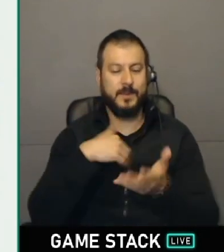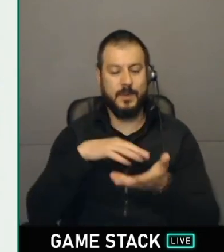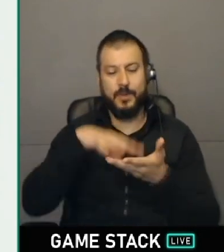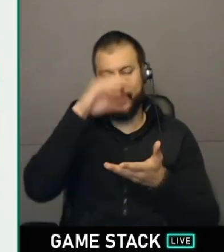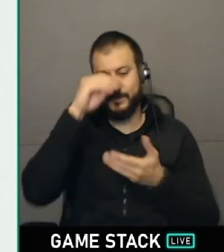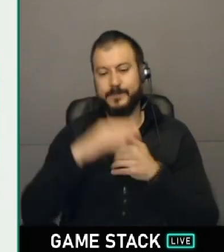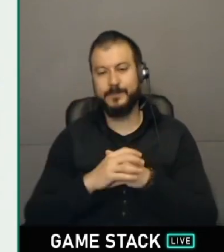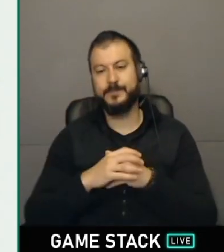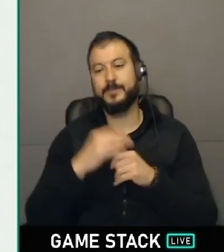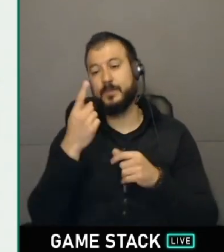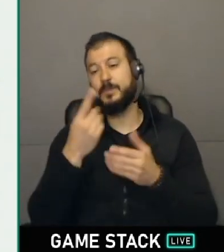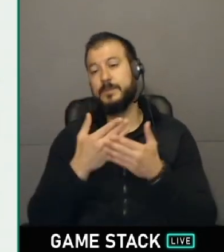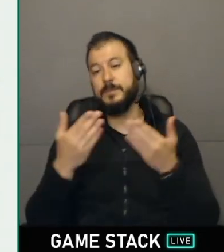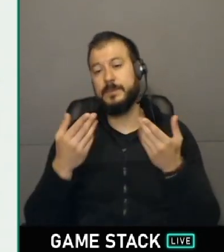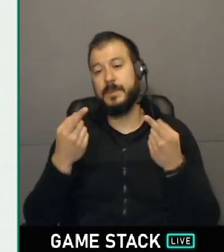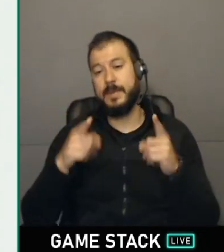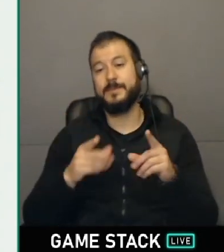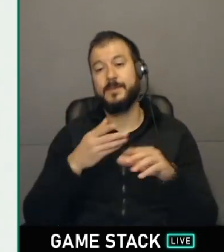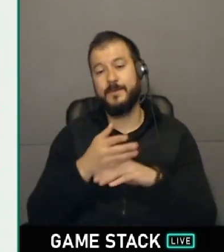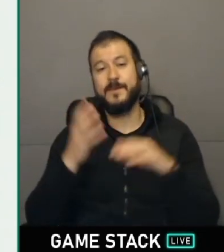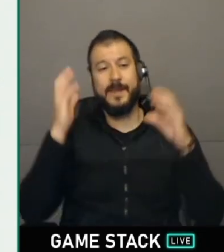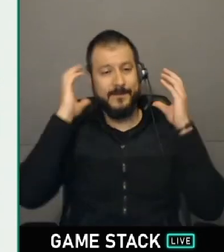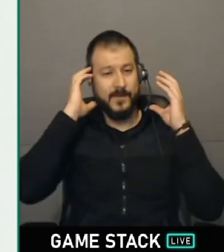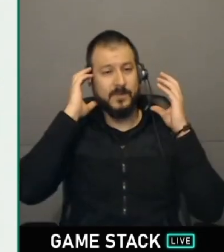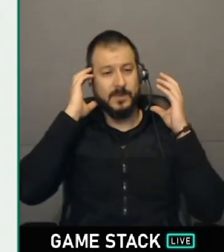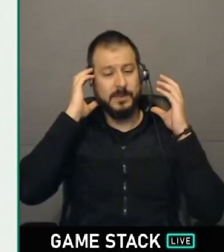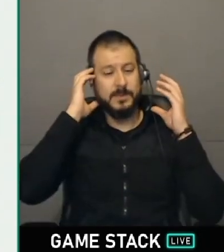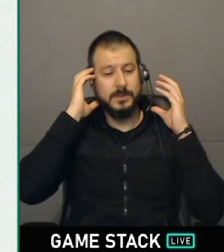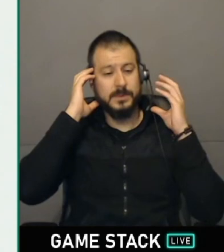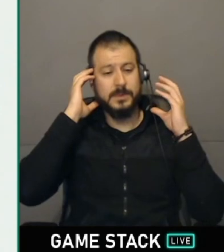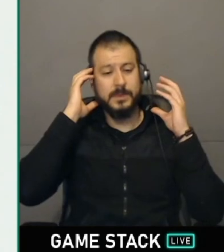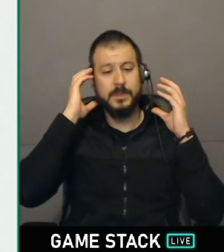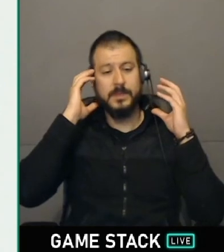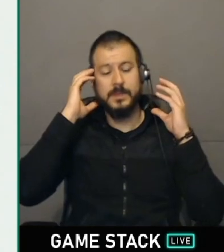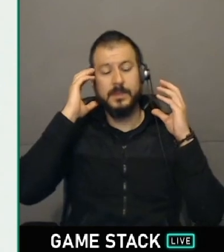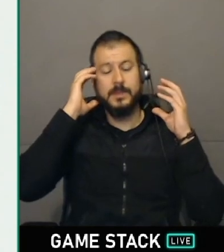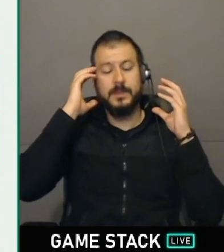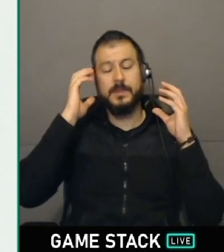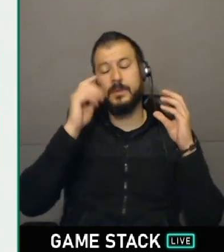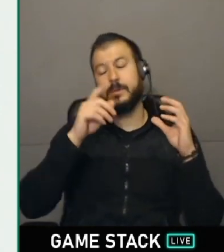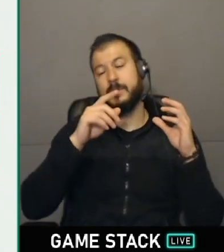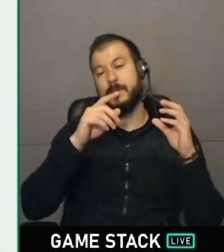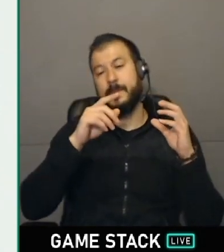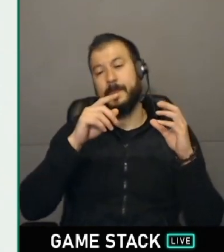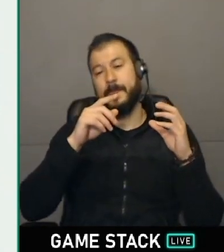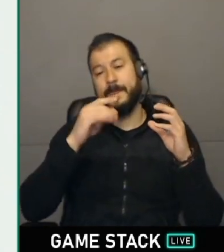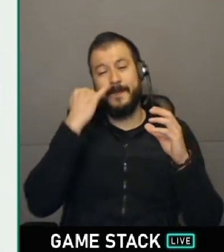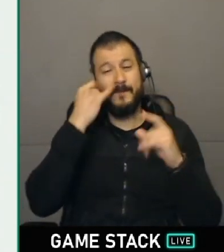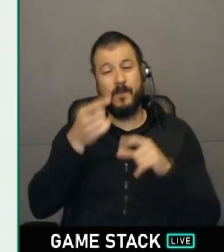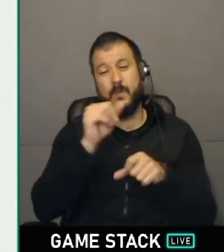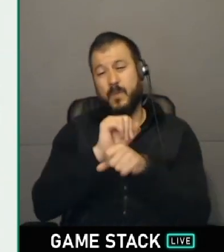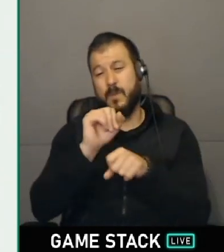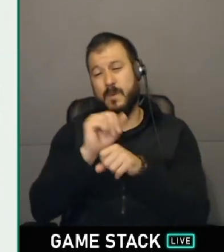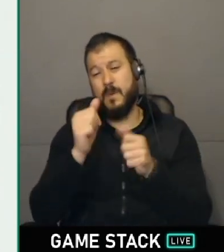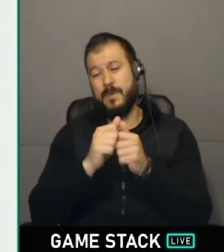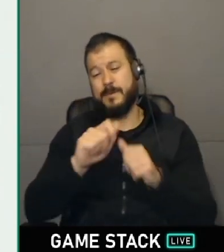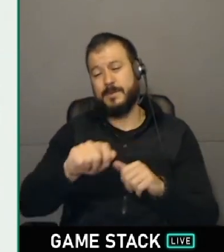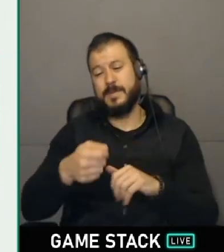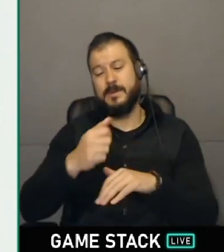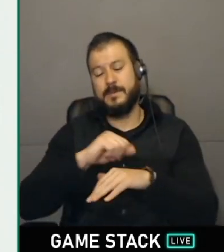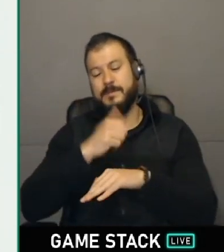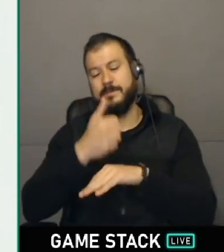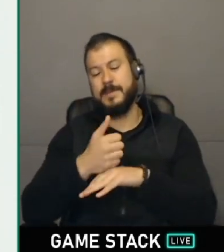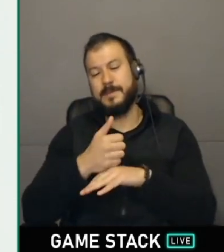especially over headphones, is that you're if you're working with channel-based static